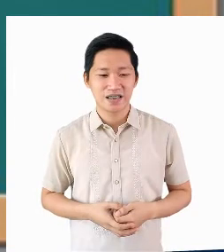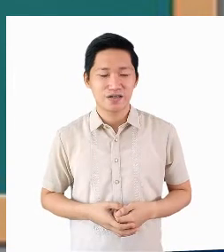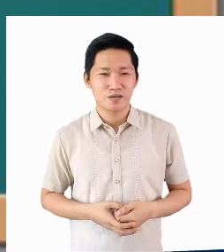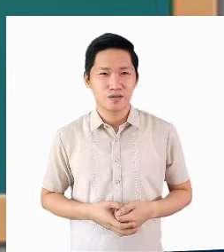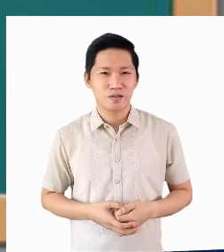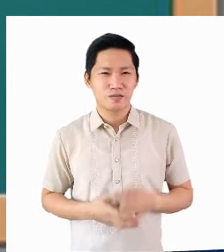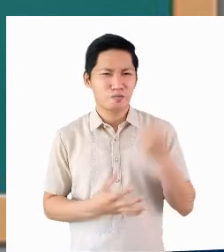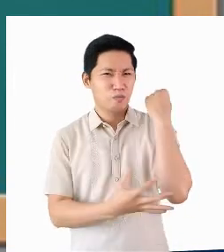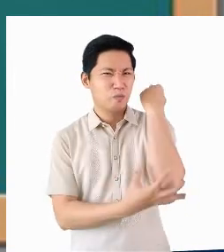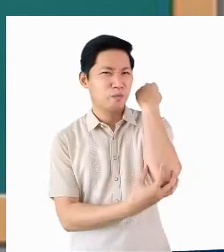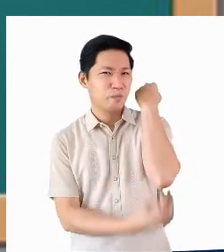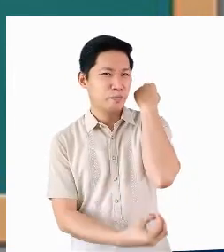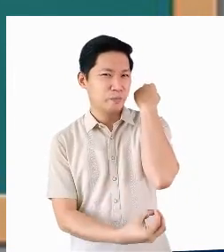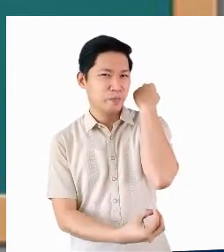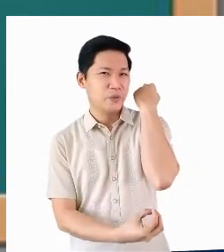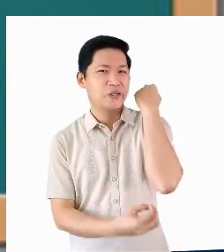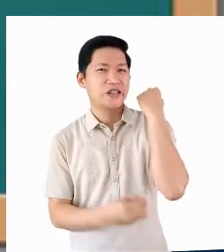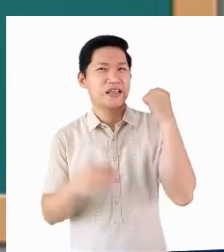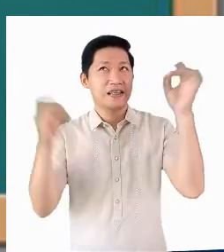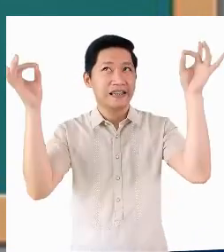Poor lighting.